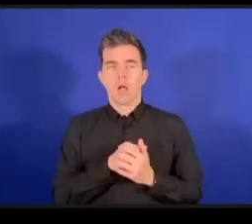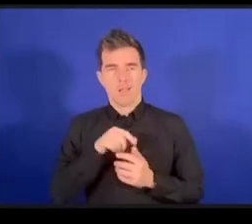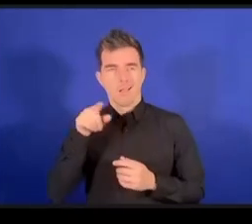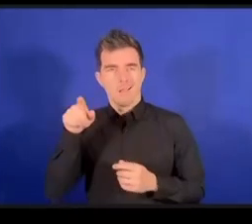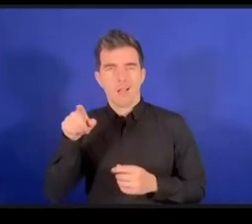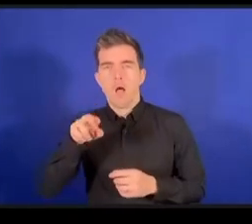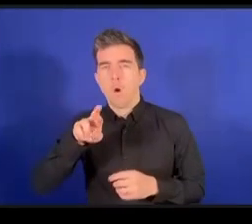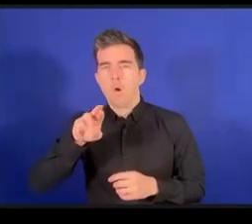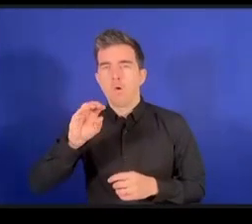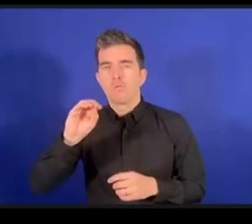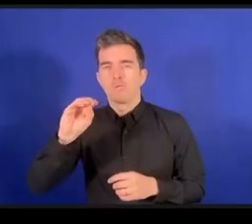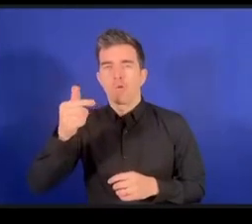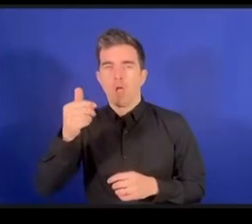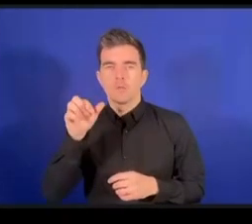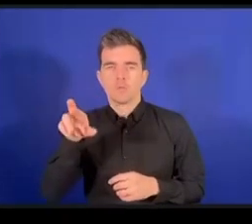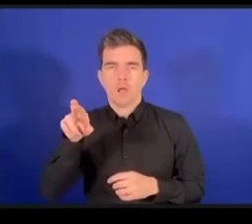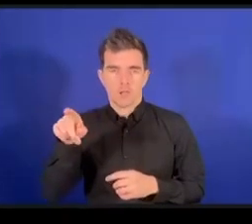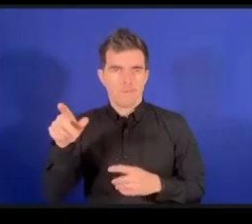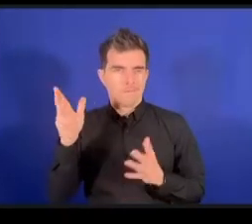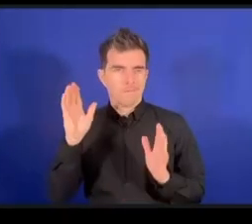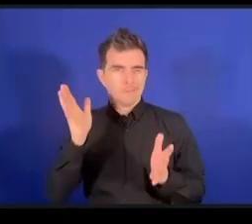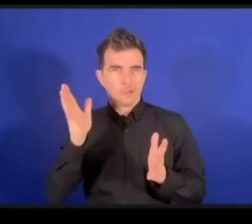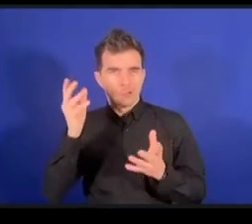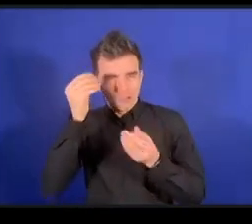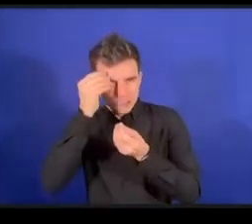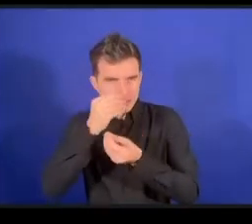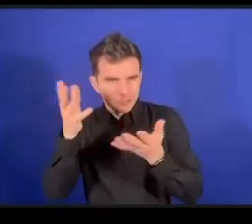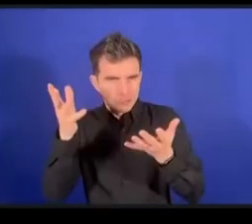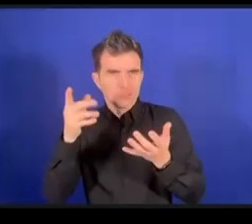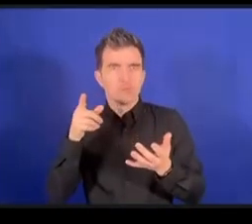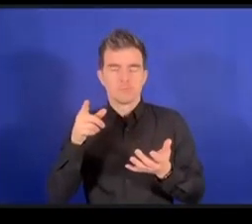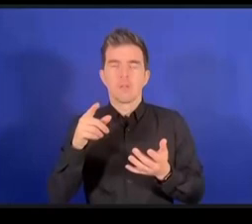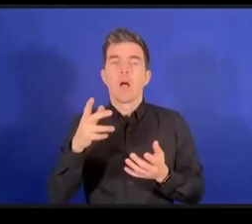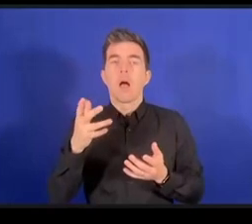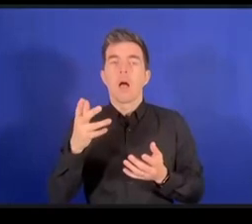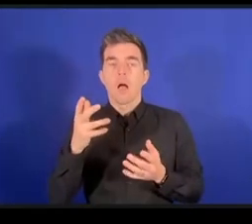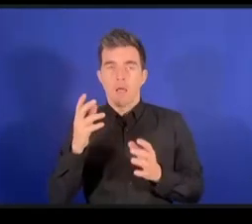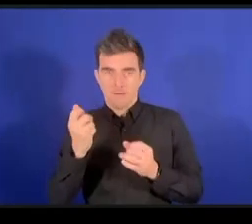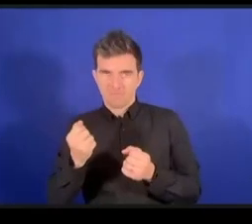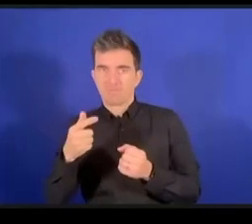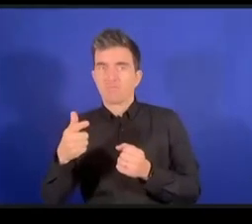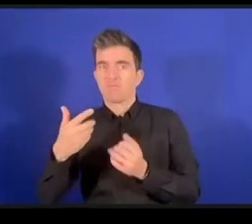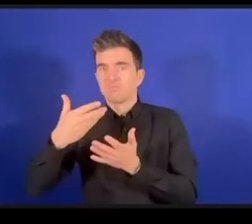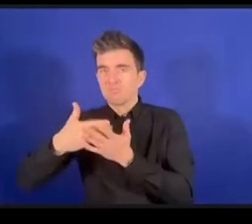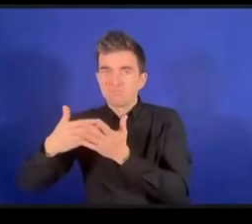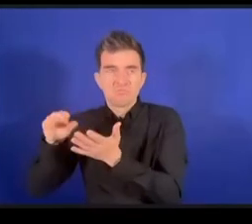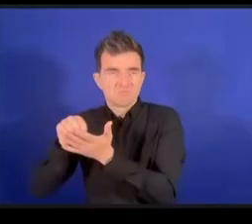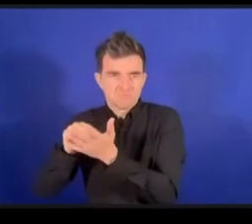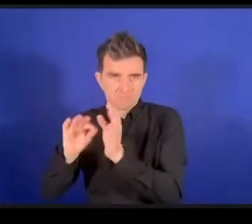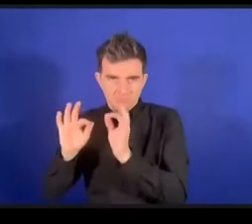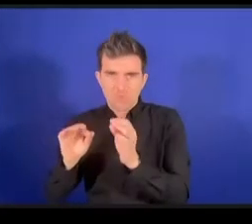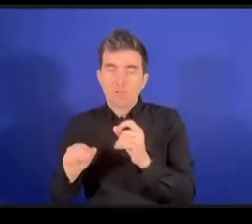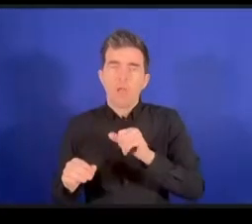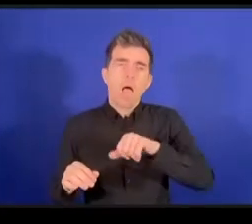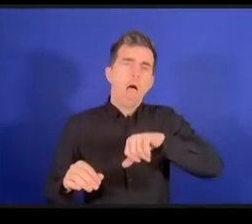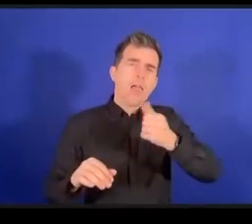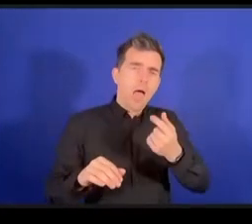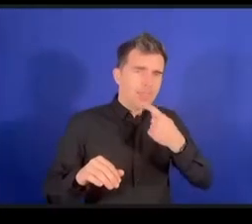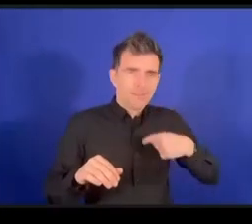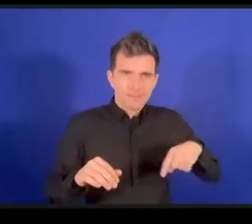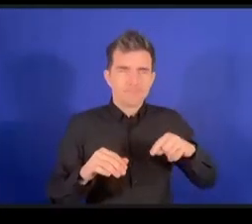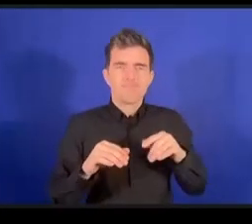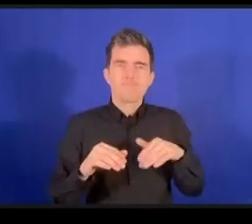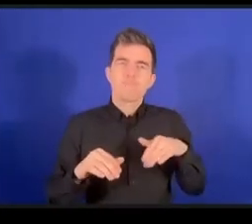of practice, like, for example, the dynamic coalition on public access in libraries, which they are really